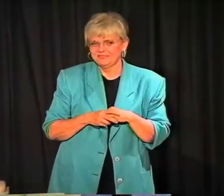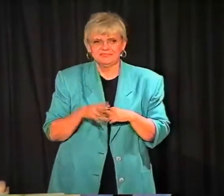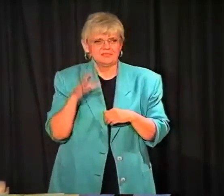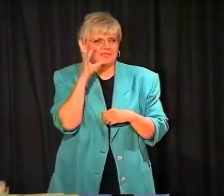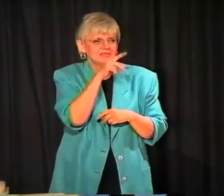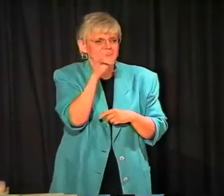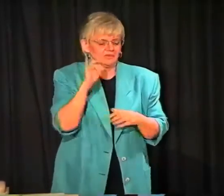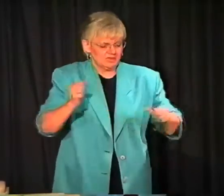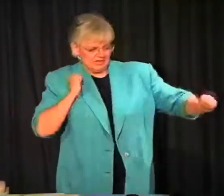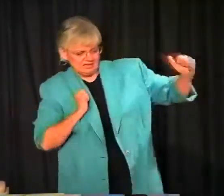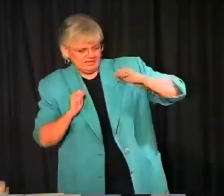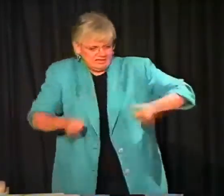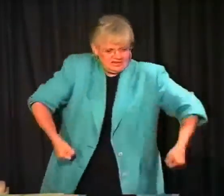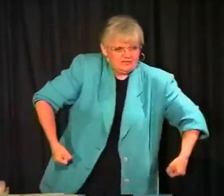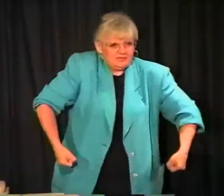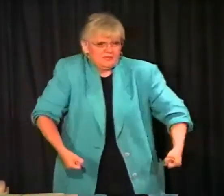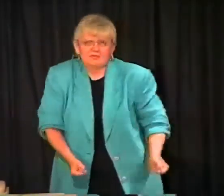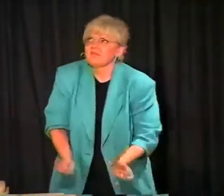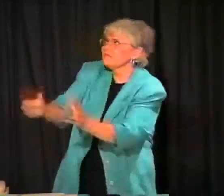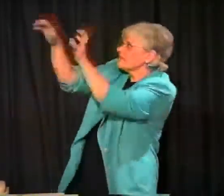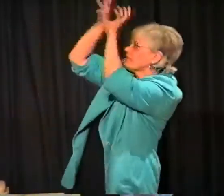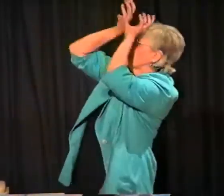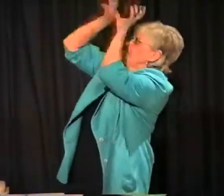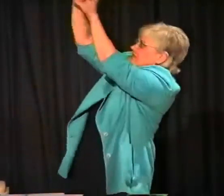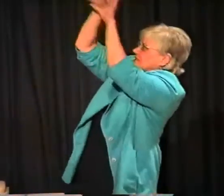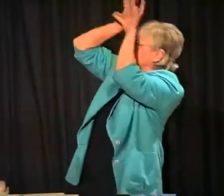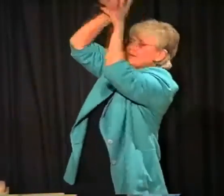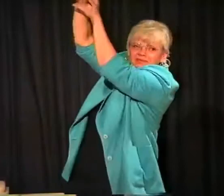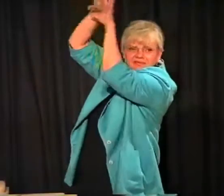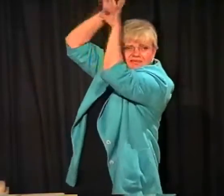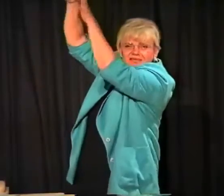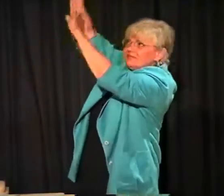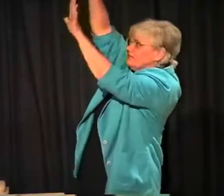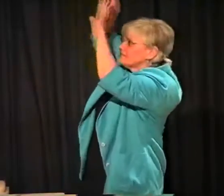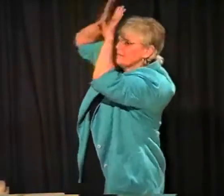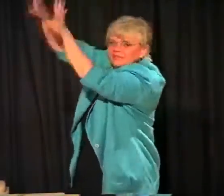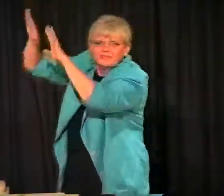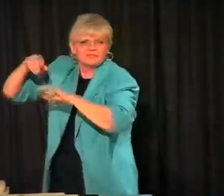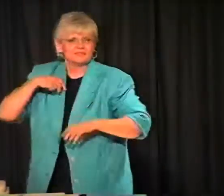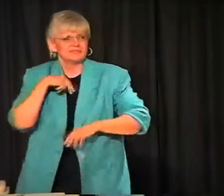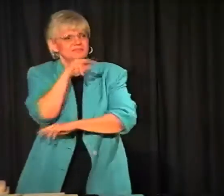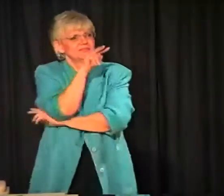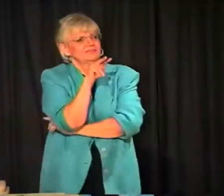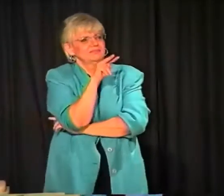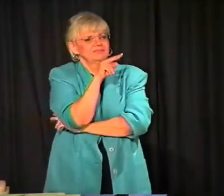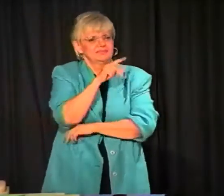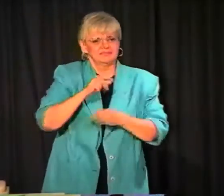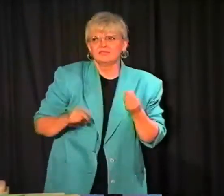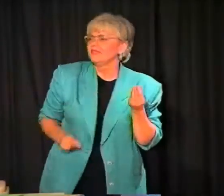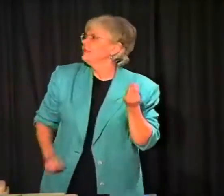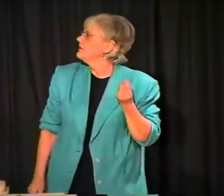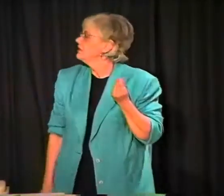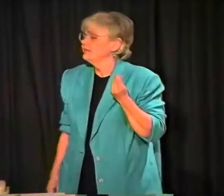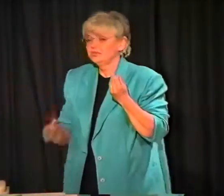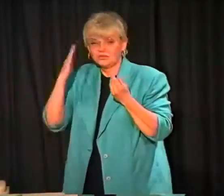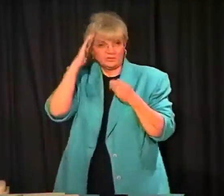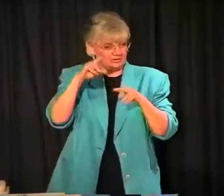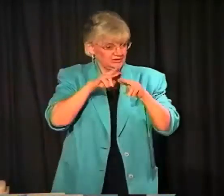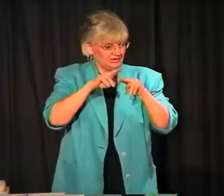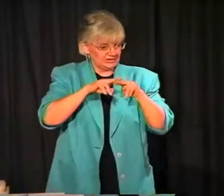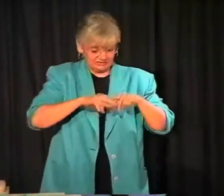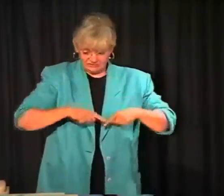don't know when they get to their destination what kind of coat or what kind of clothing they're going to need, so they have to pack 20 items into